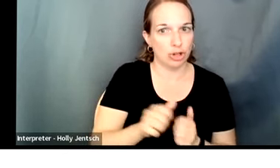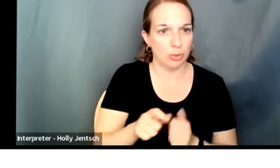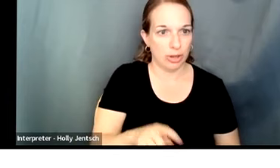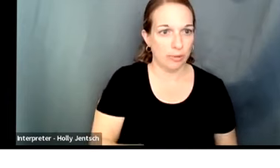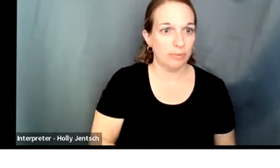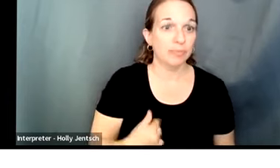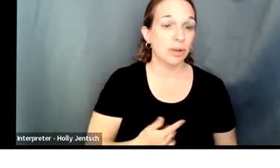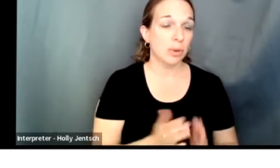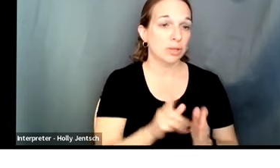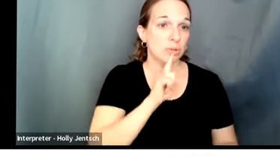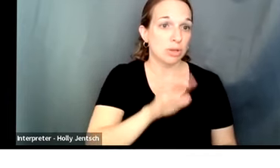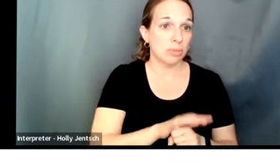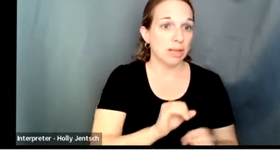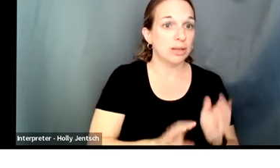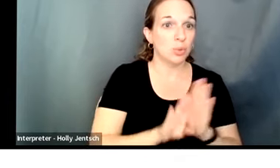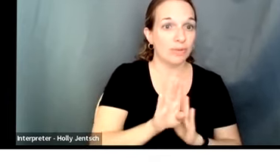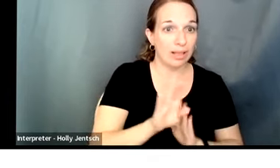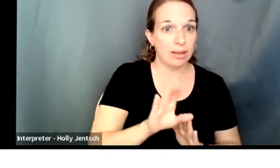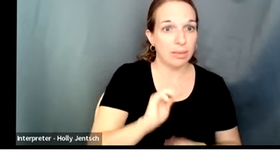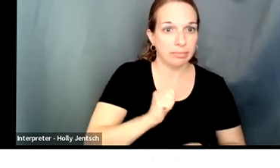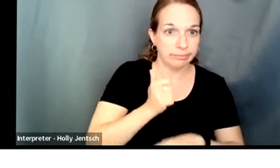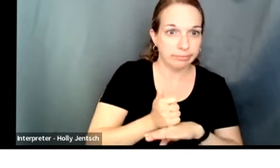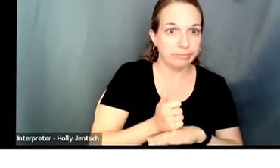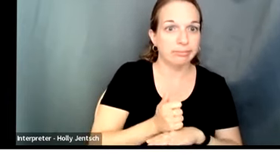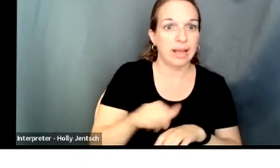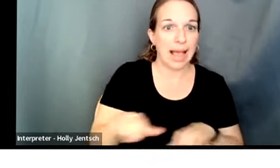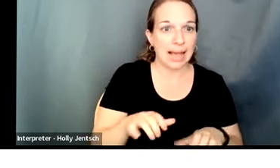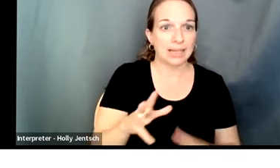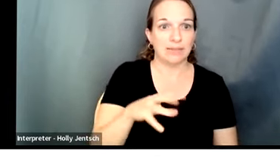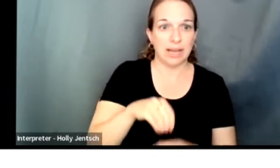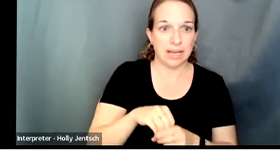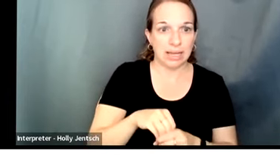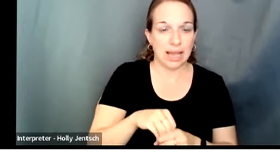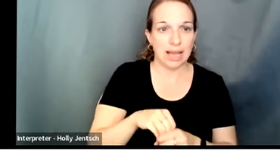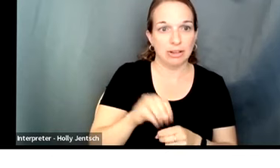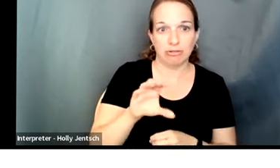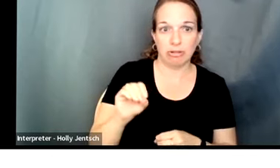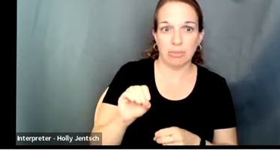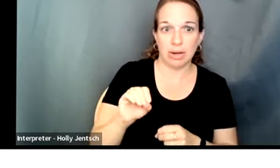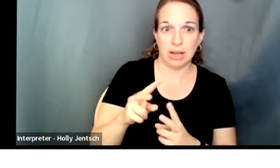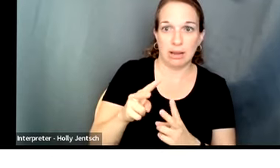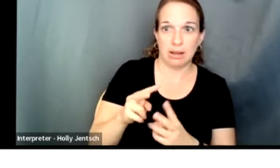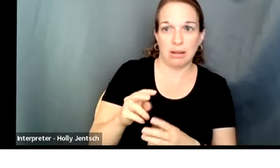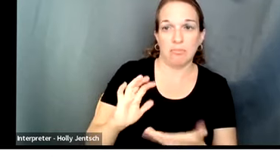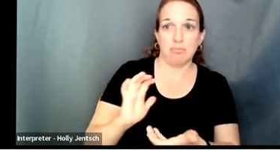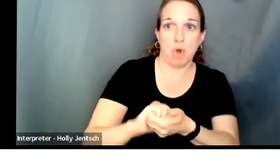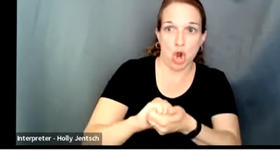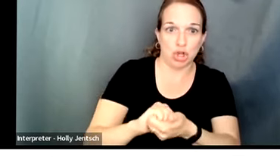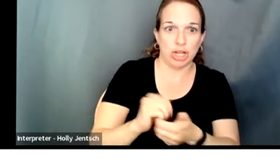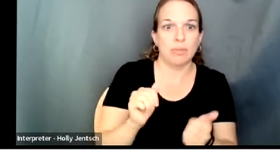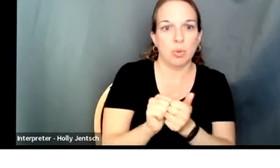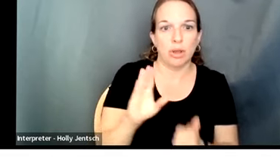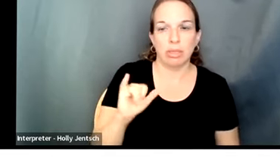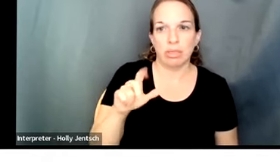to develop and implement an active, engaged employer partnership based on the BILT model. We give you a timeline